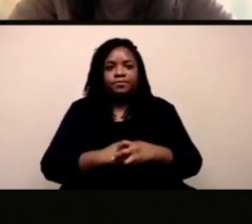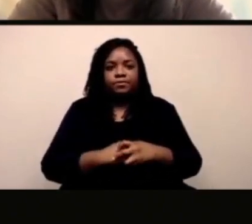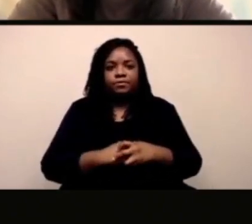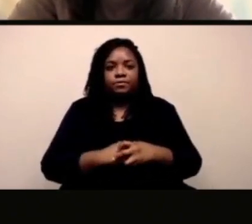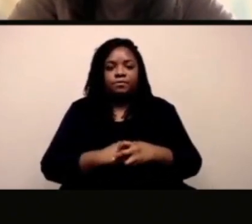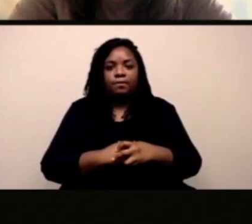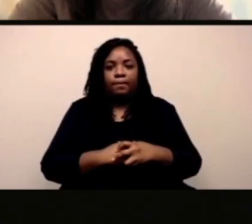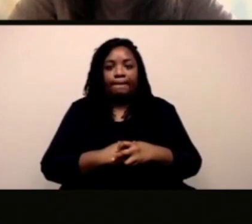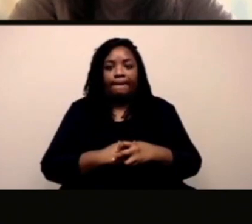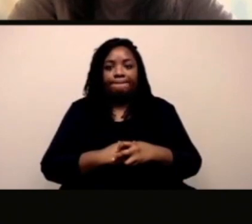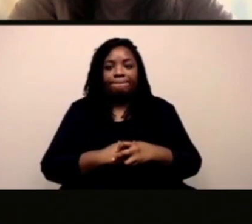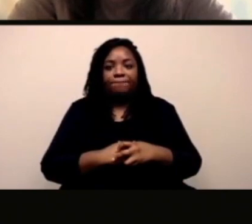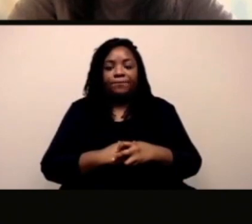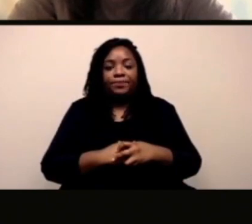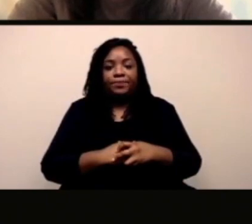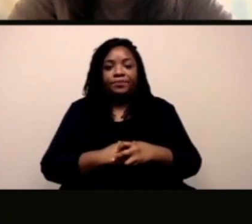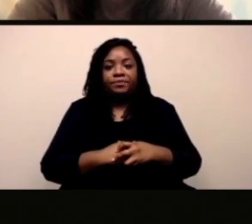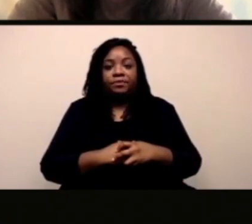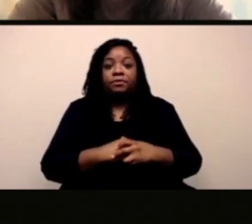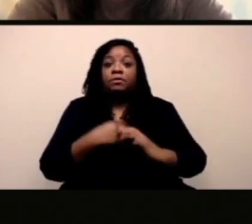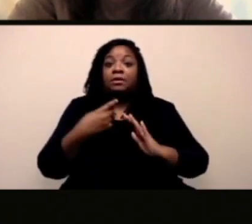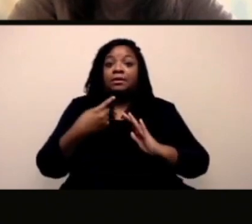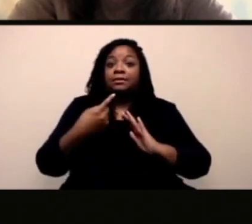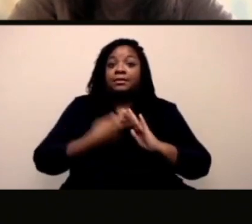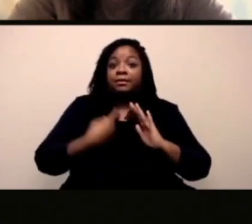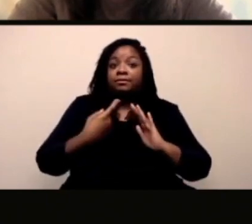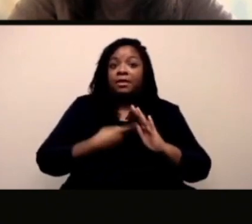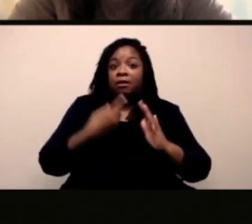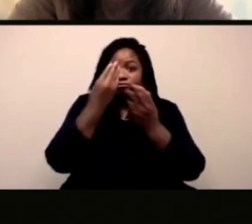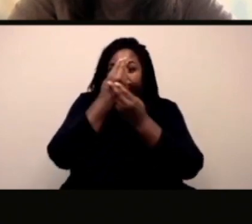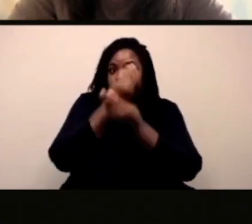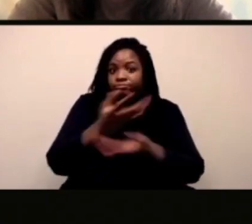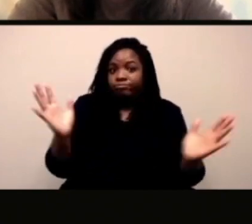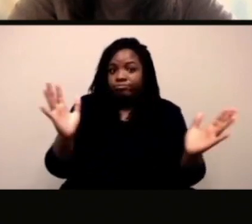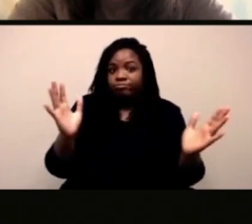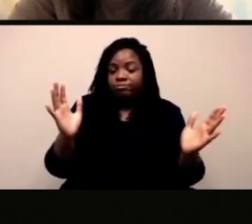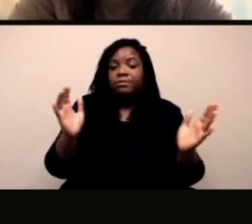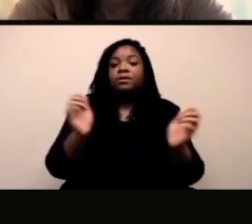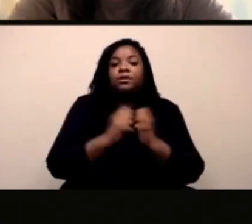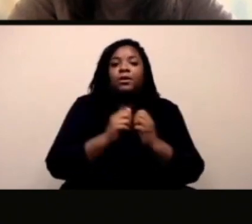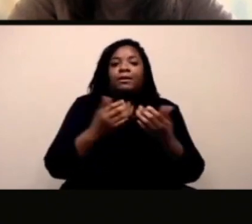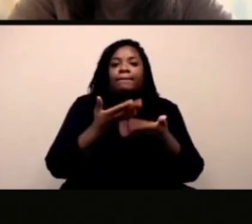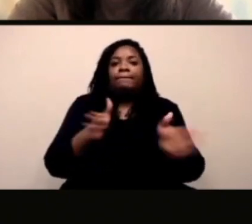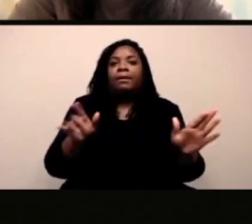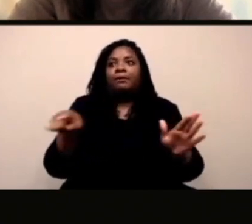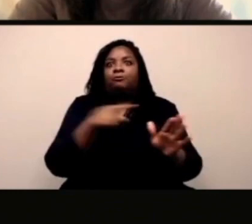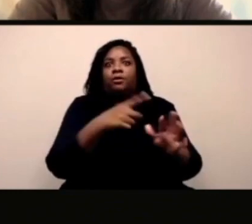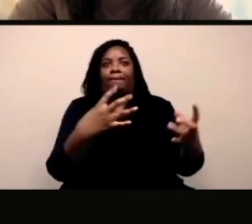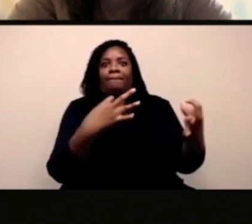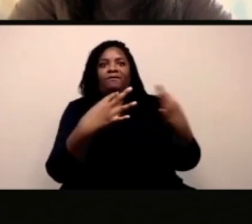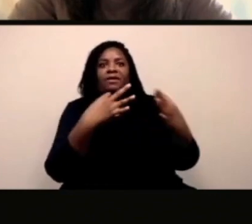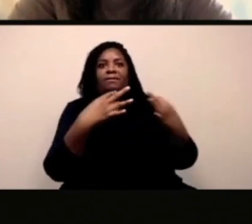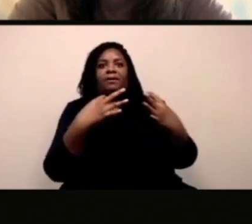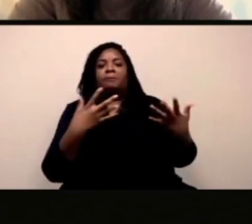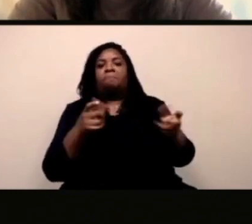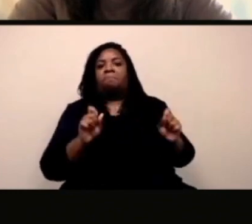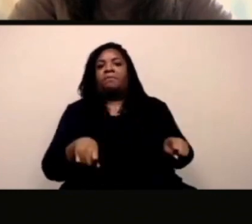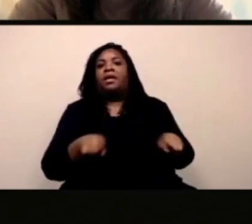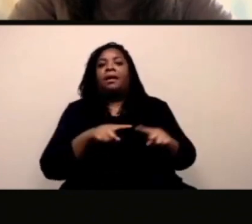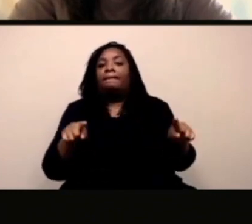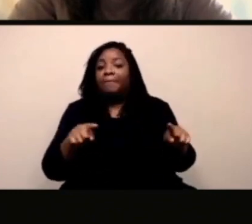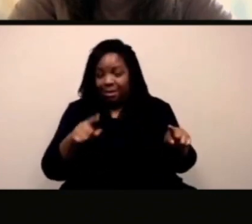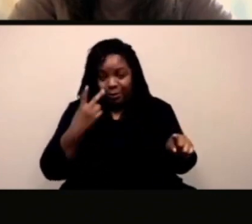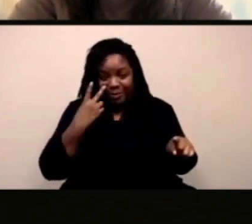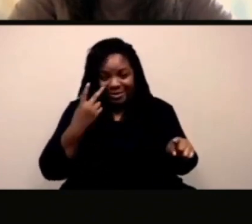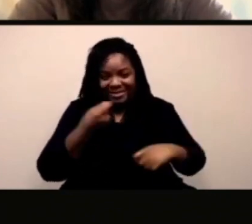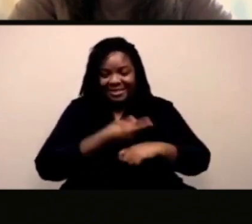And in some cases, we share them with the public so we can get feedback. But as you'll see today, not everything is ready to